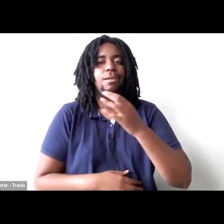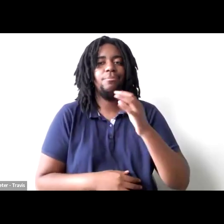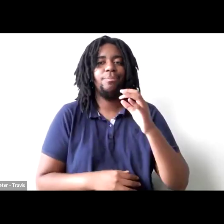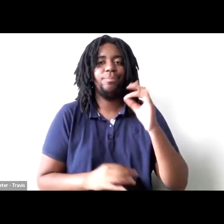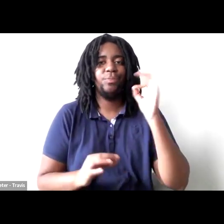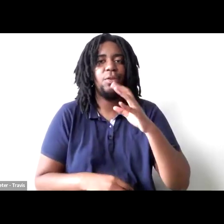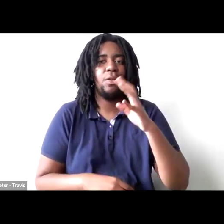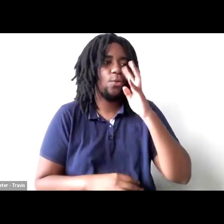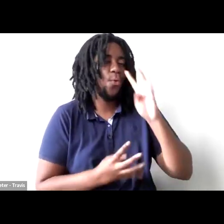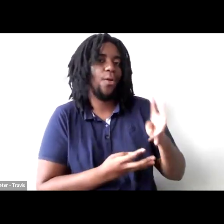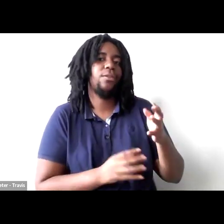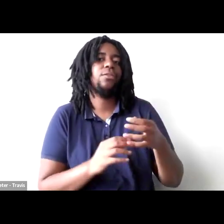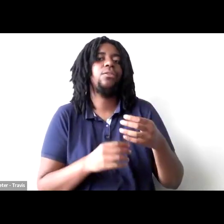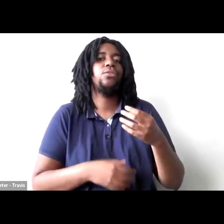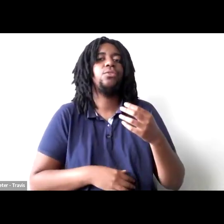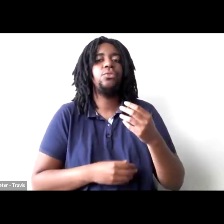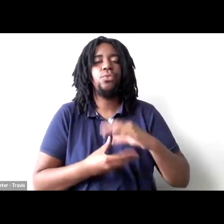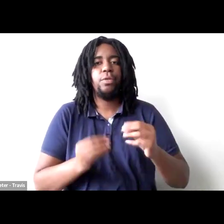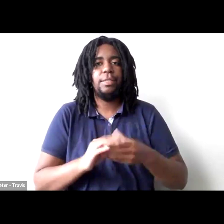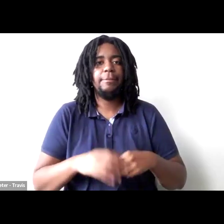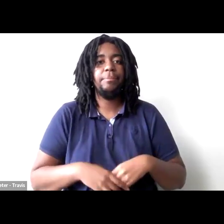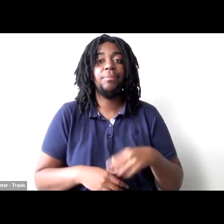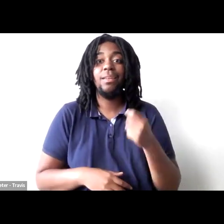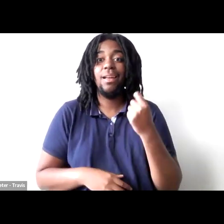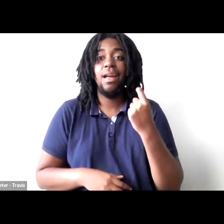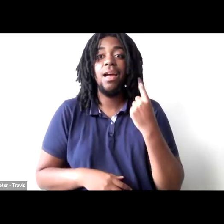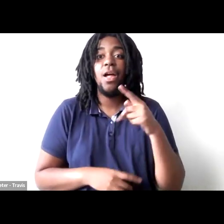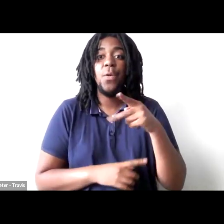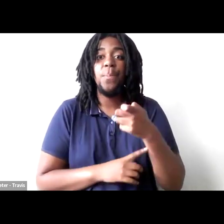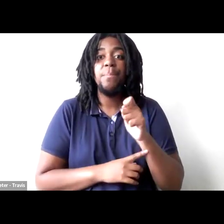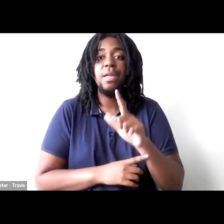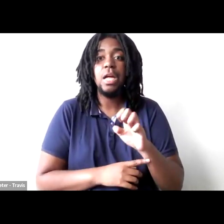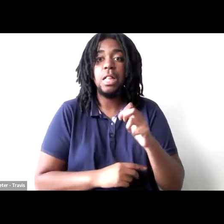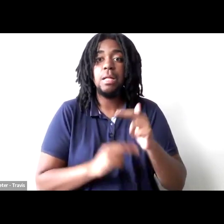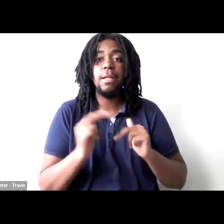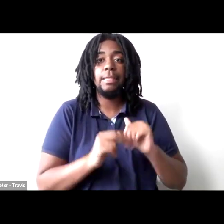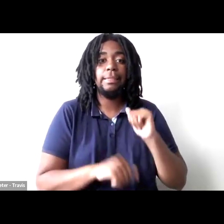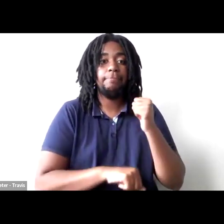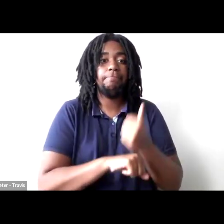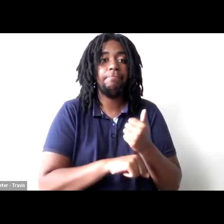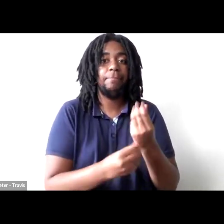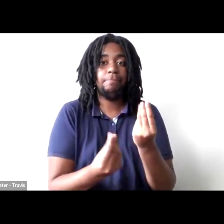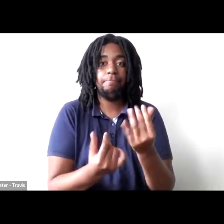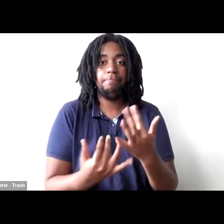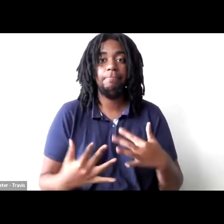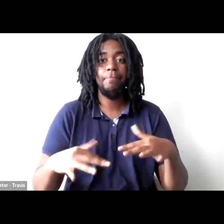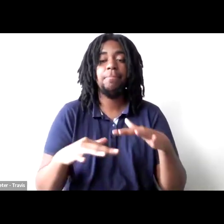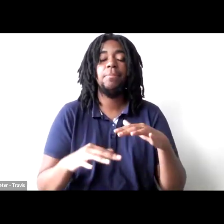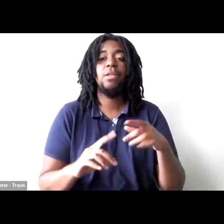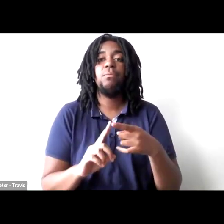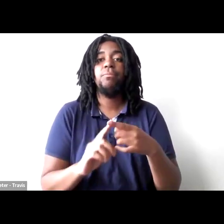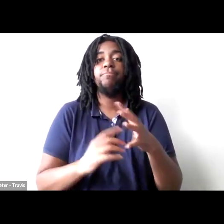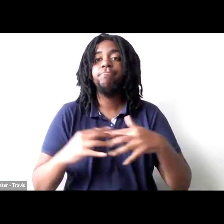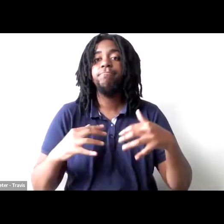on the traditional ancestral lands of a number of indigenous peoples, including the Piscataway and the Susquehannock. Our work